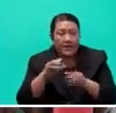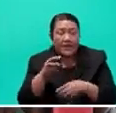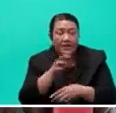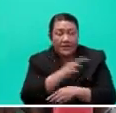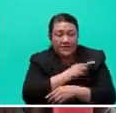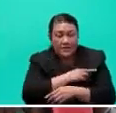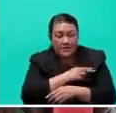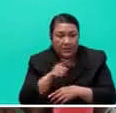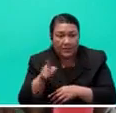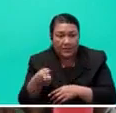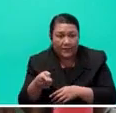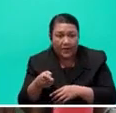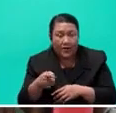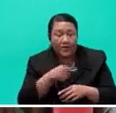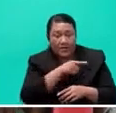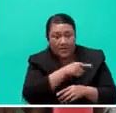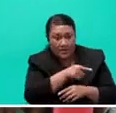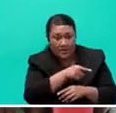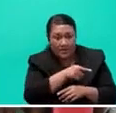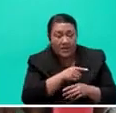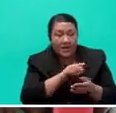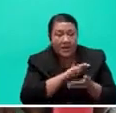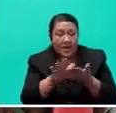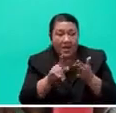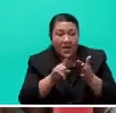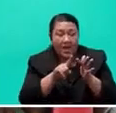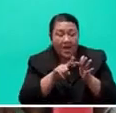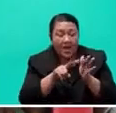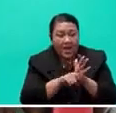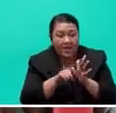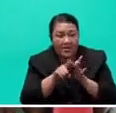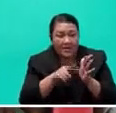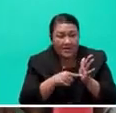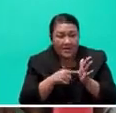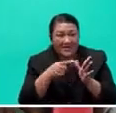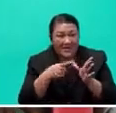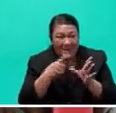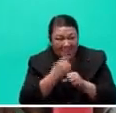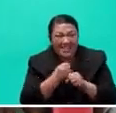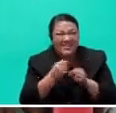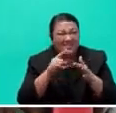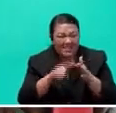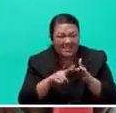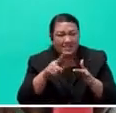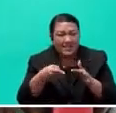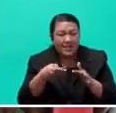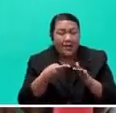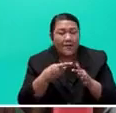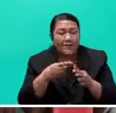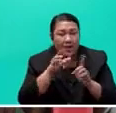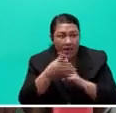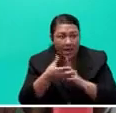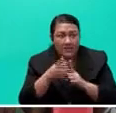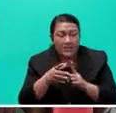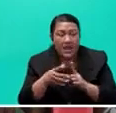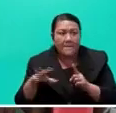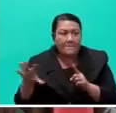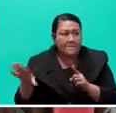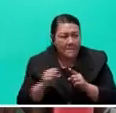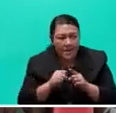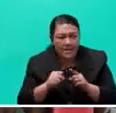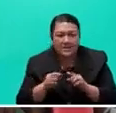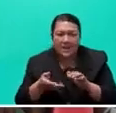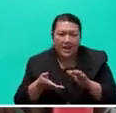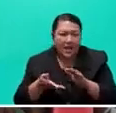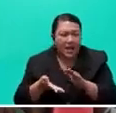heritage will administer the new legislation and perform all the functions assigned to it by or under the new